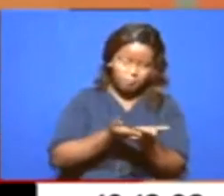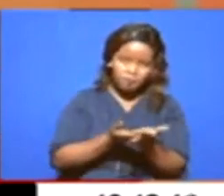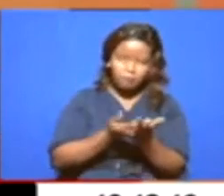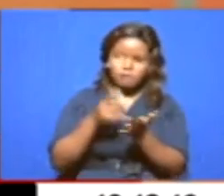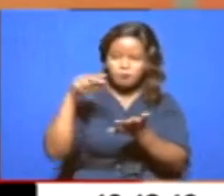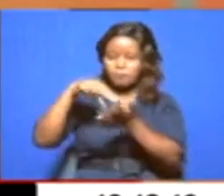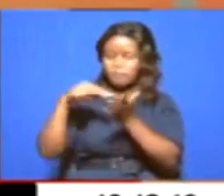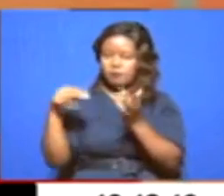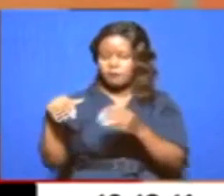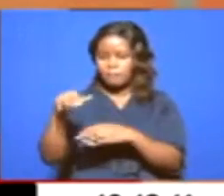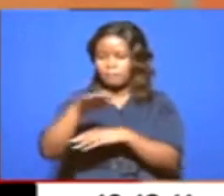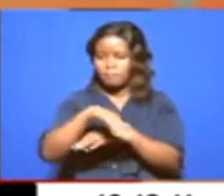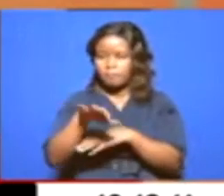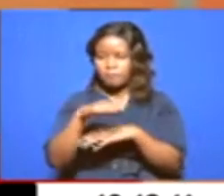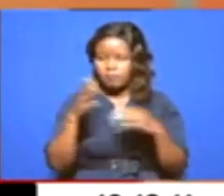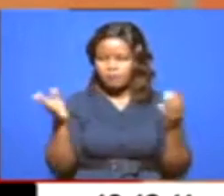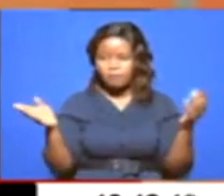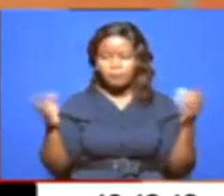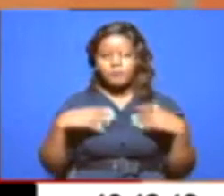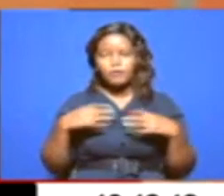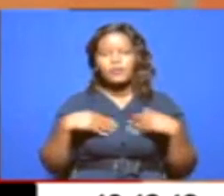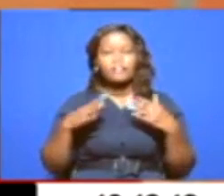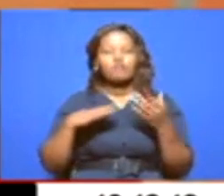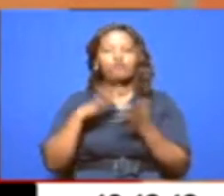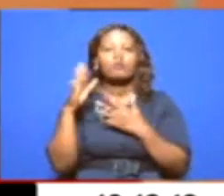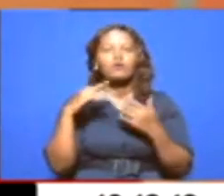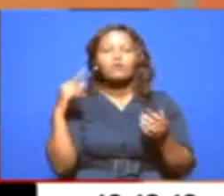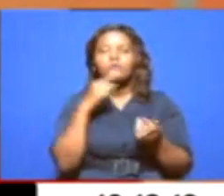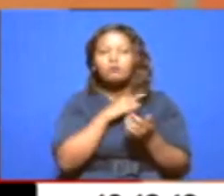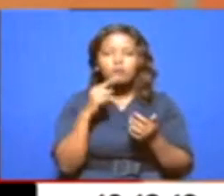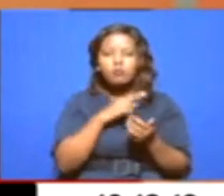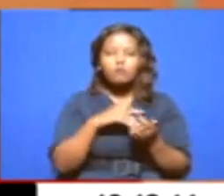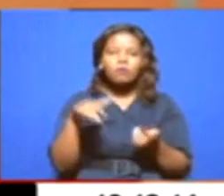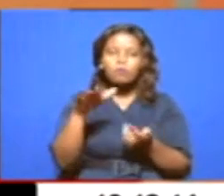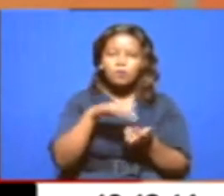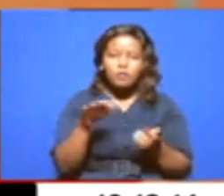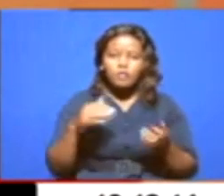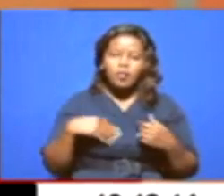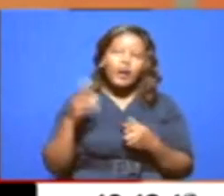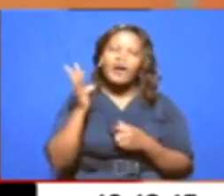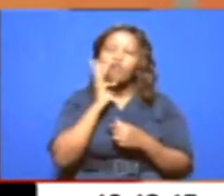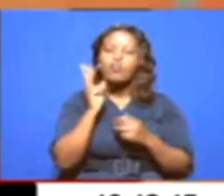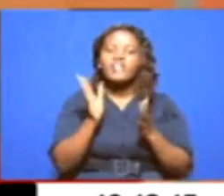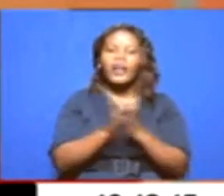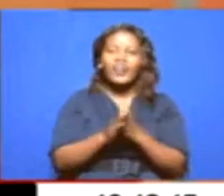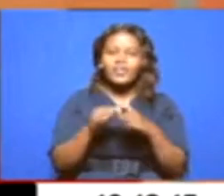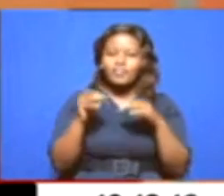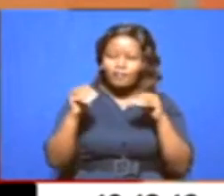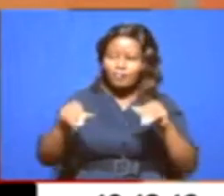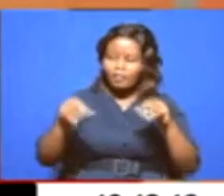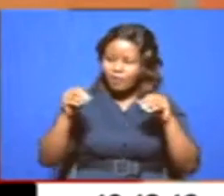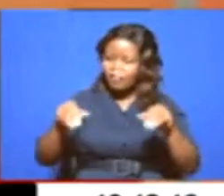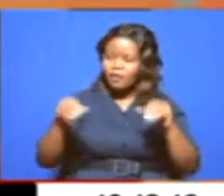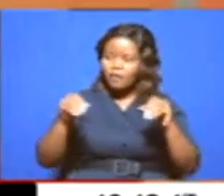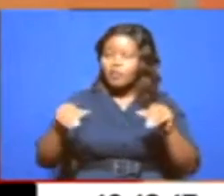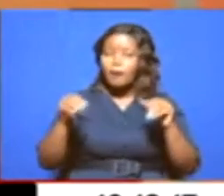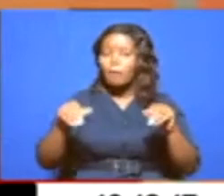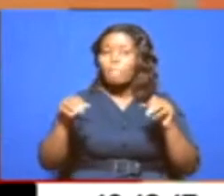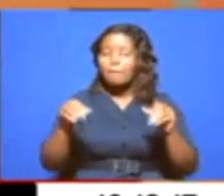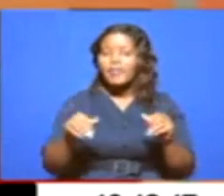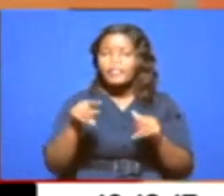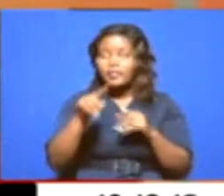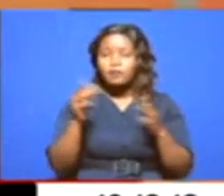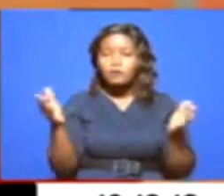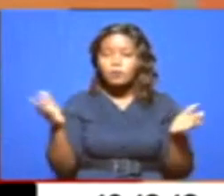the more treacherous part is, where you have water and mud. That is where now that is more interesting. You find most